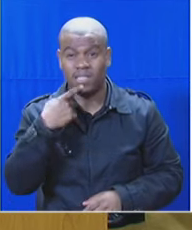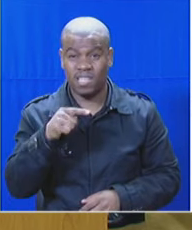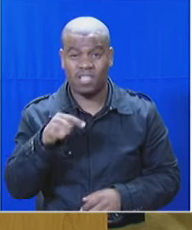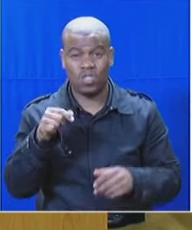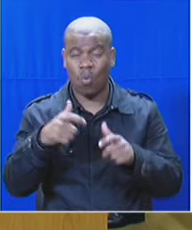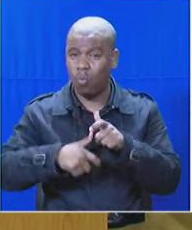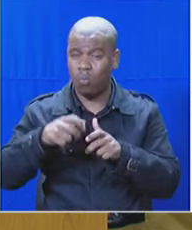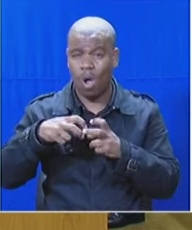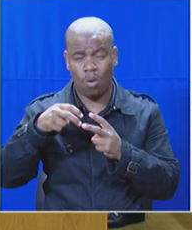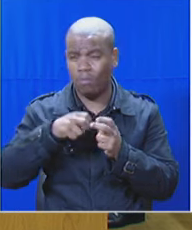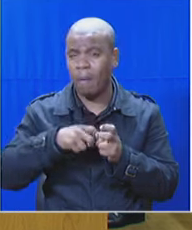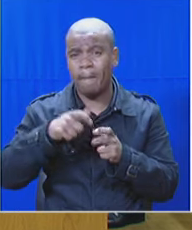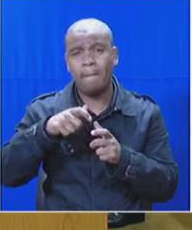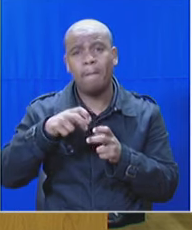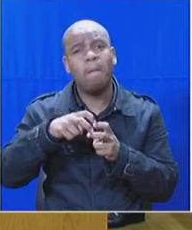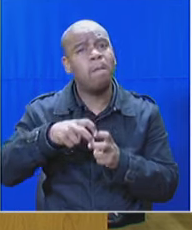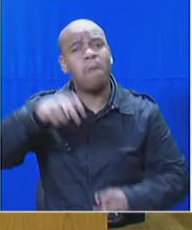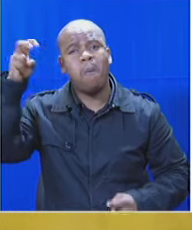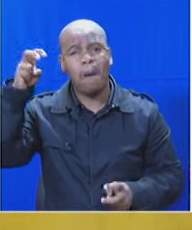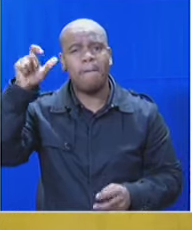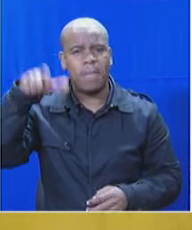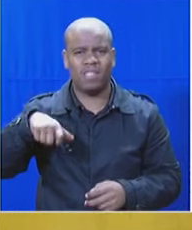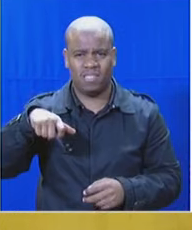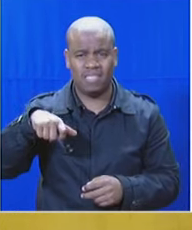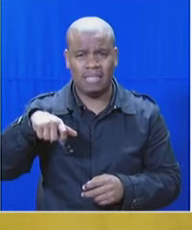sisukela isigebenga ngabantu abathatha umhlaba,